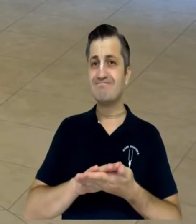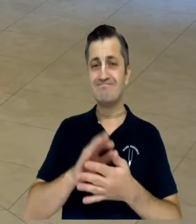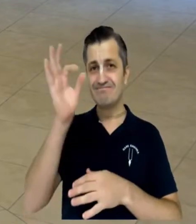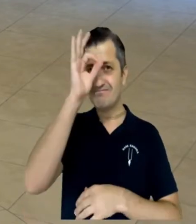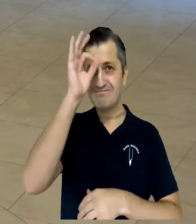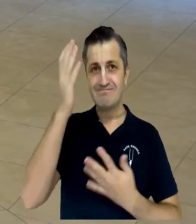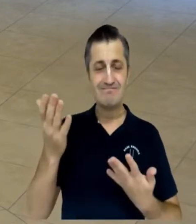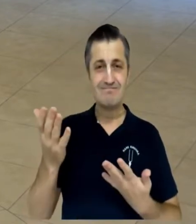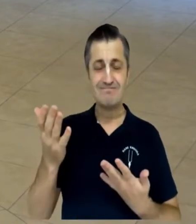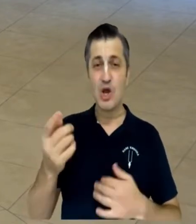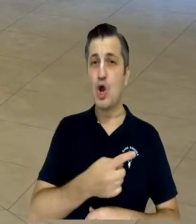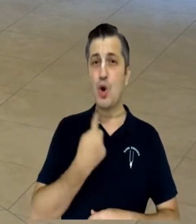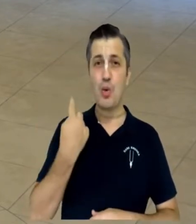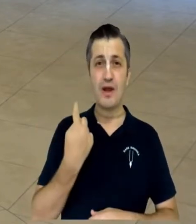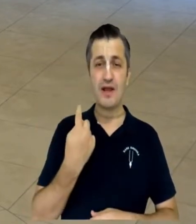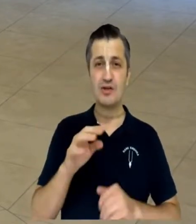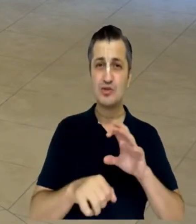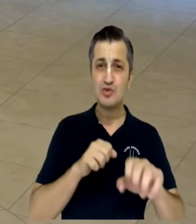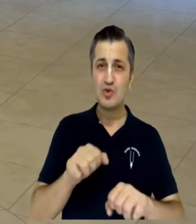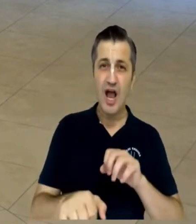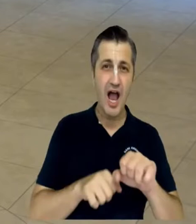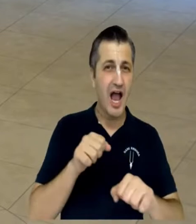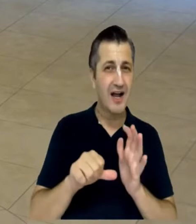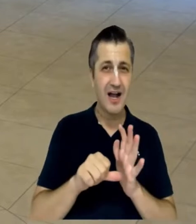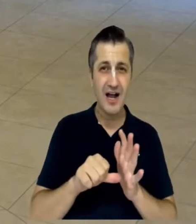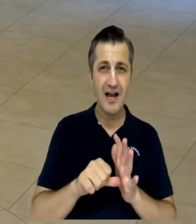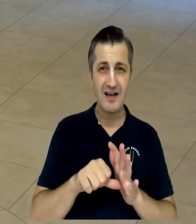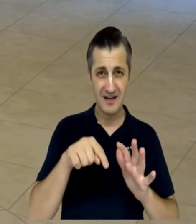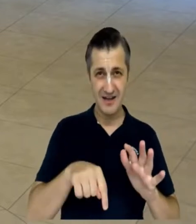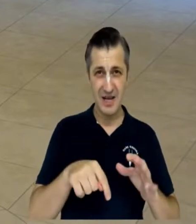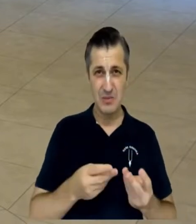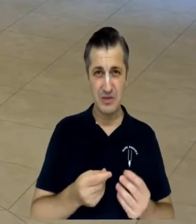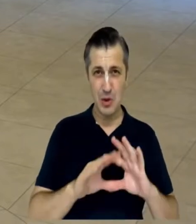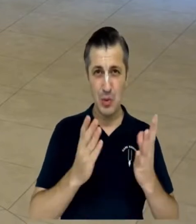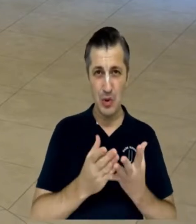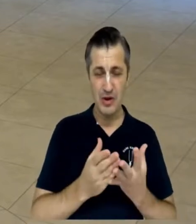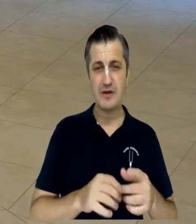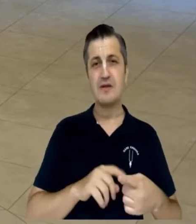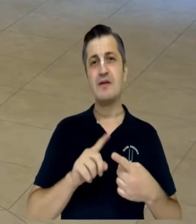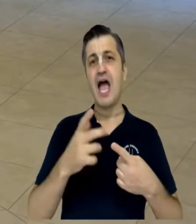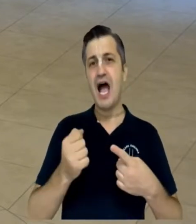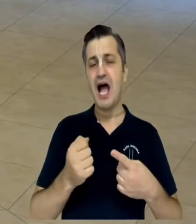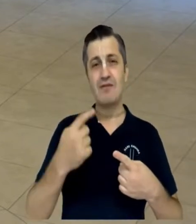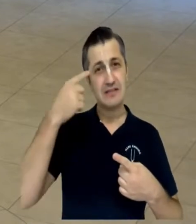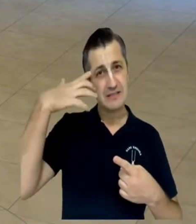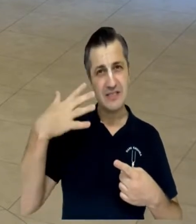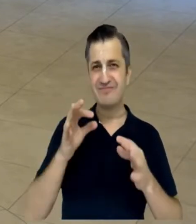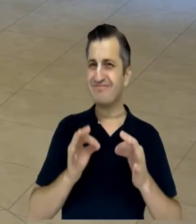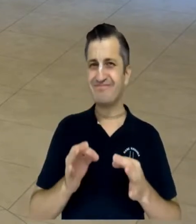struggle with certain difficulties. So we have, number one, we have imperfect senses,